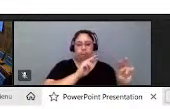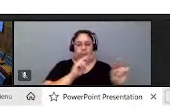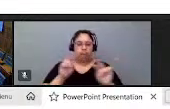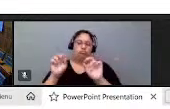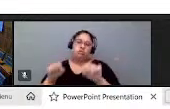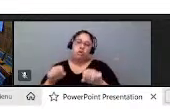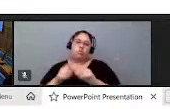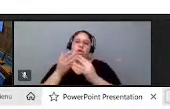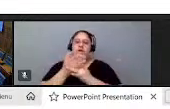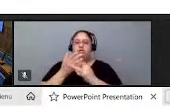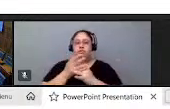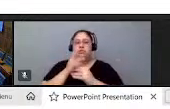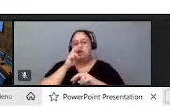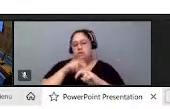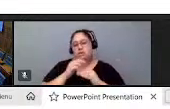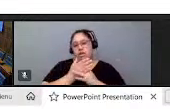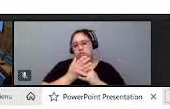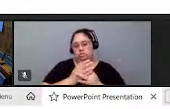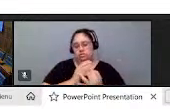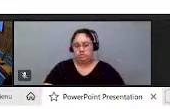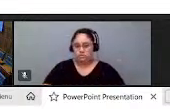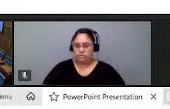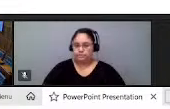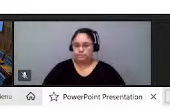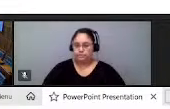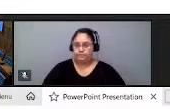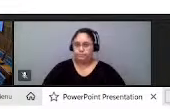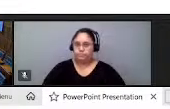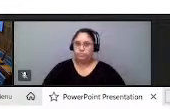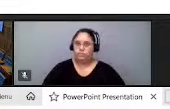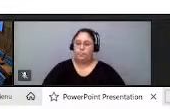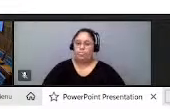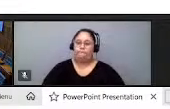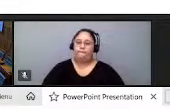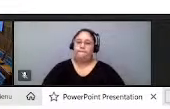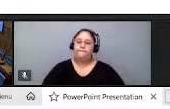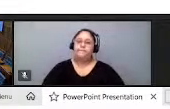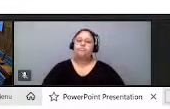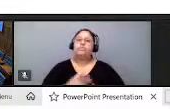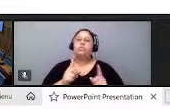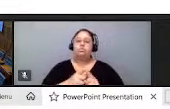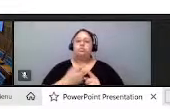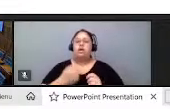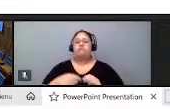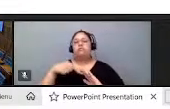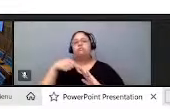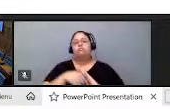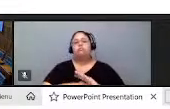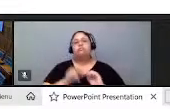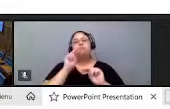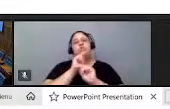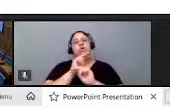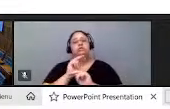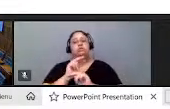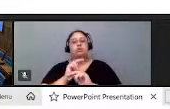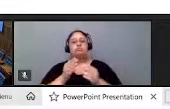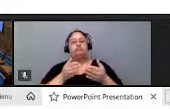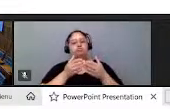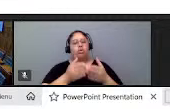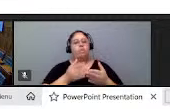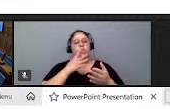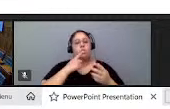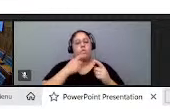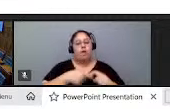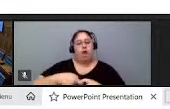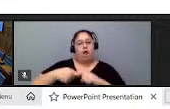that have access and require access to it um we also have detailed monitoring of the vessels at Anchorage um and that is